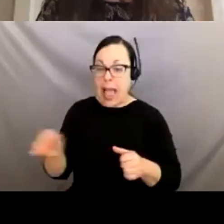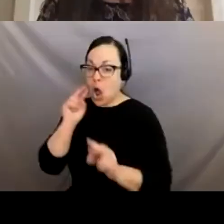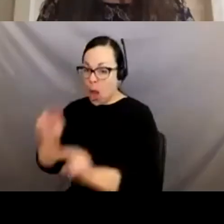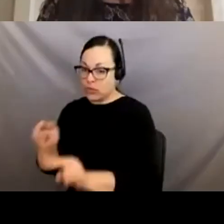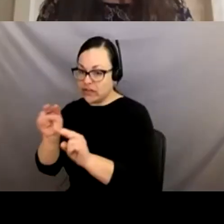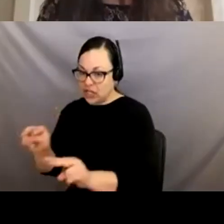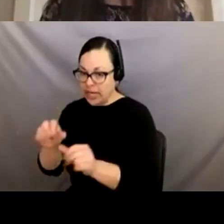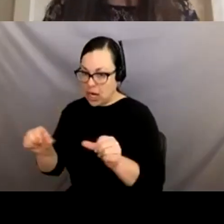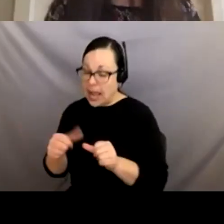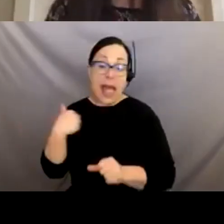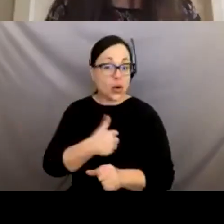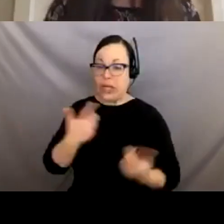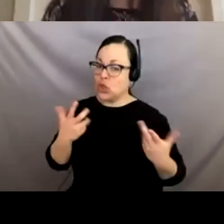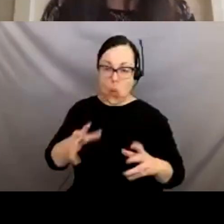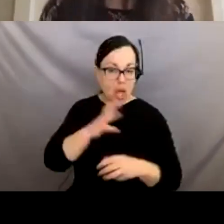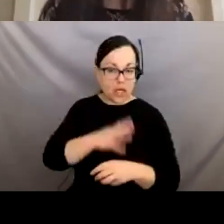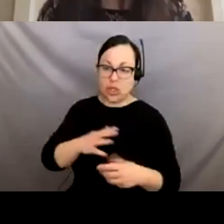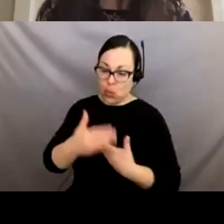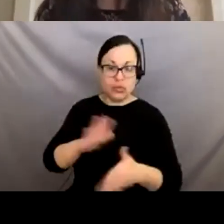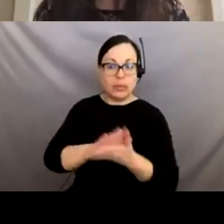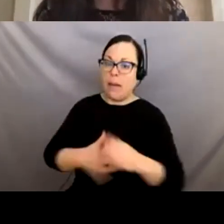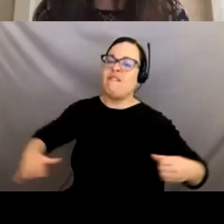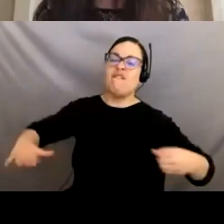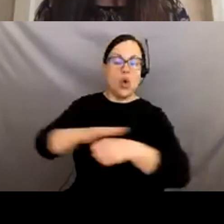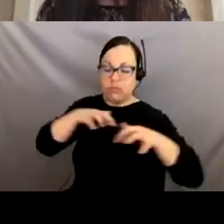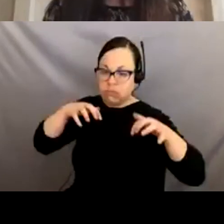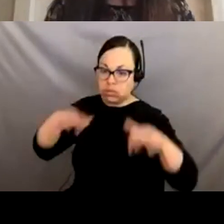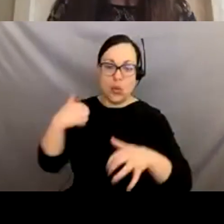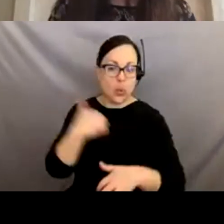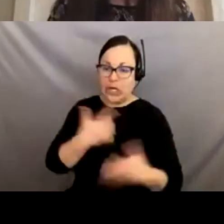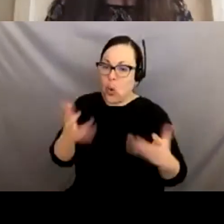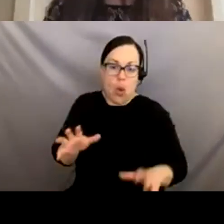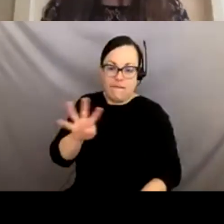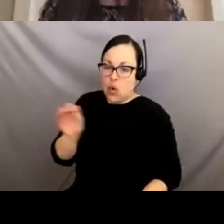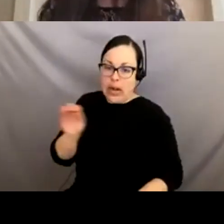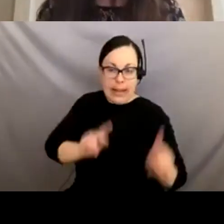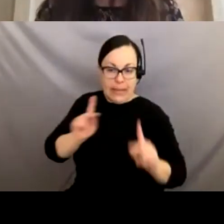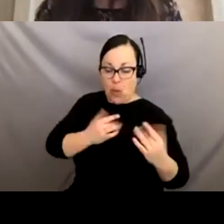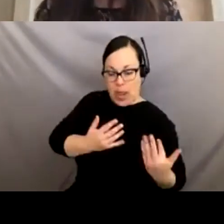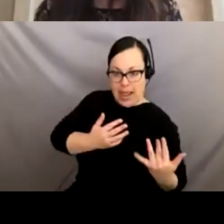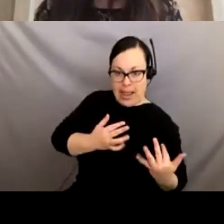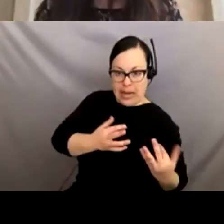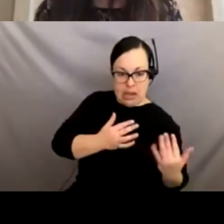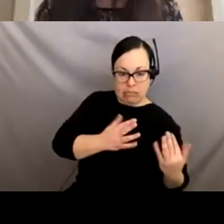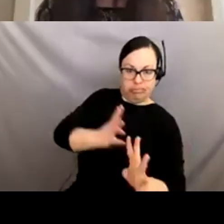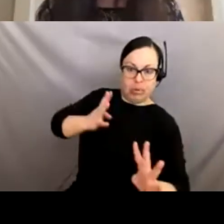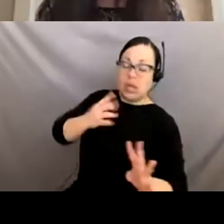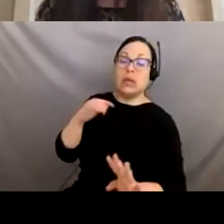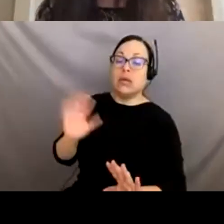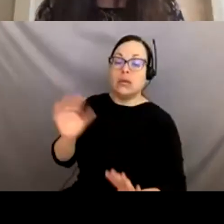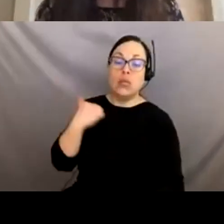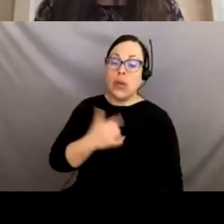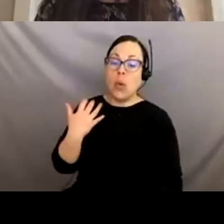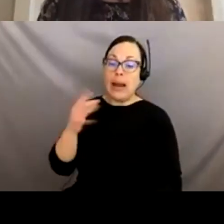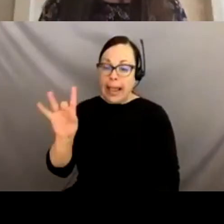the room. We don't want 40 people waiting for their vaccine here. We want about 8 to 10 people at the most in this